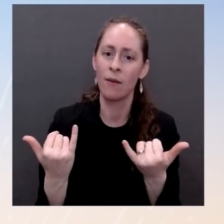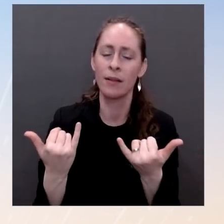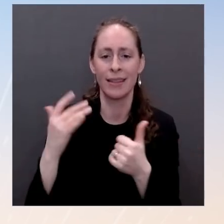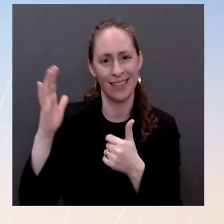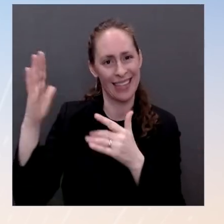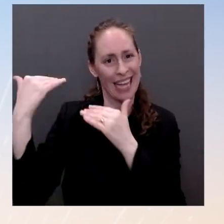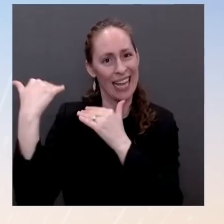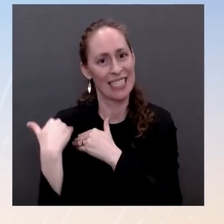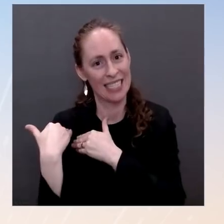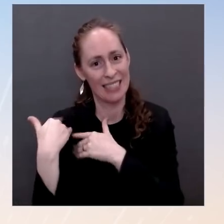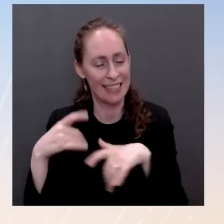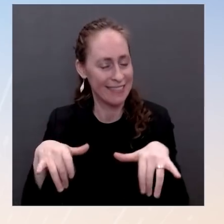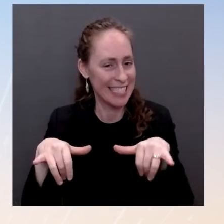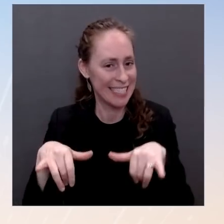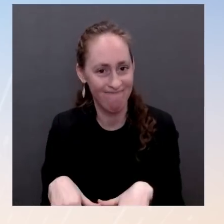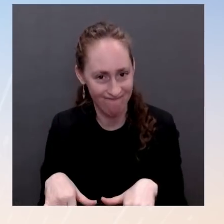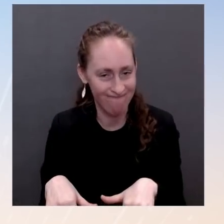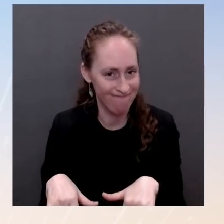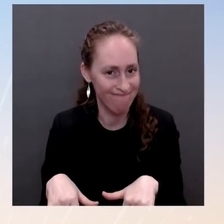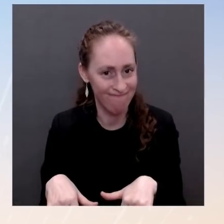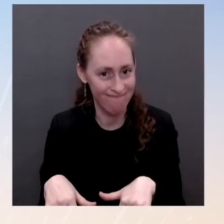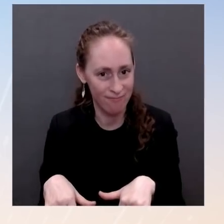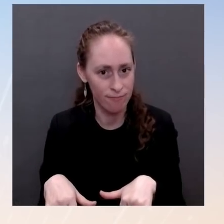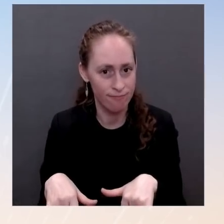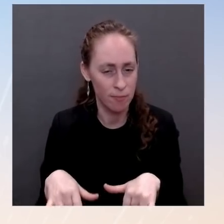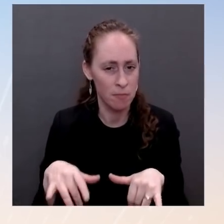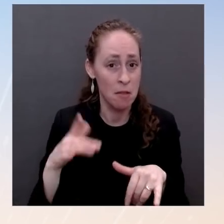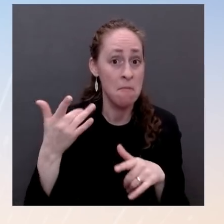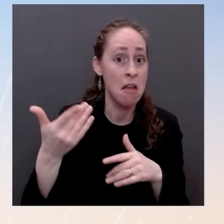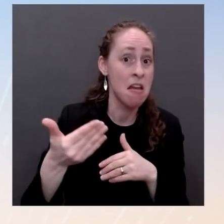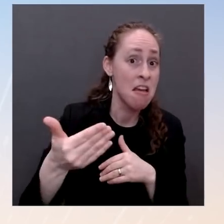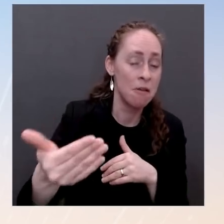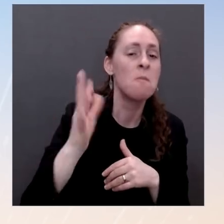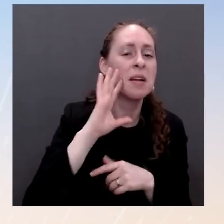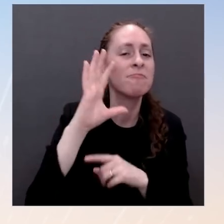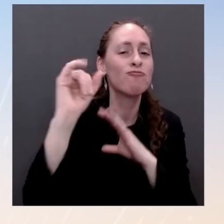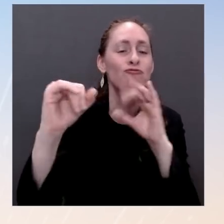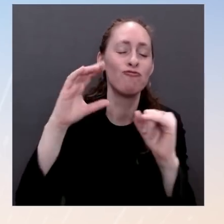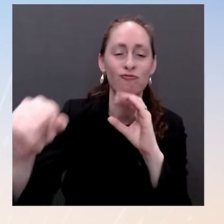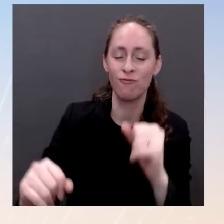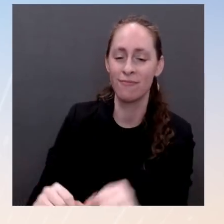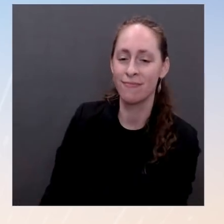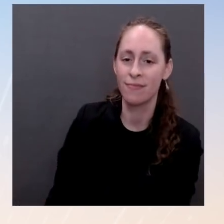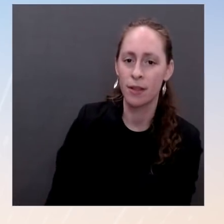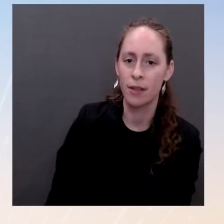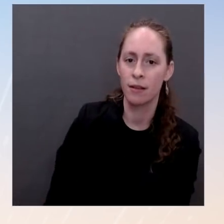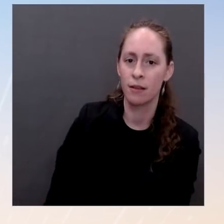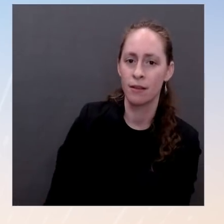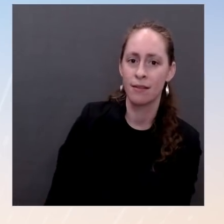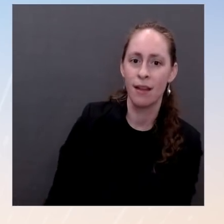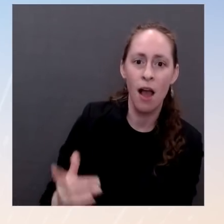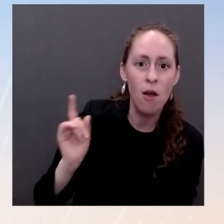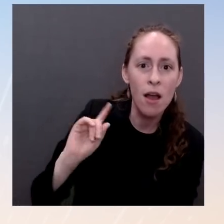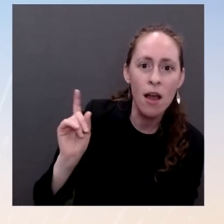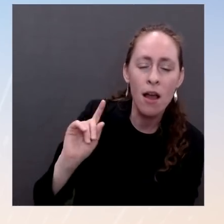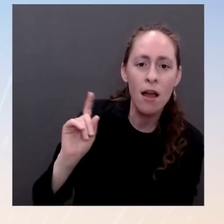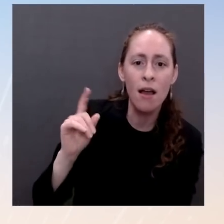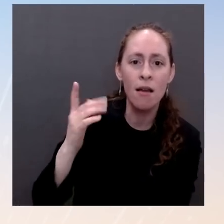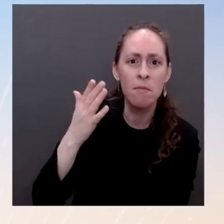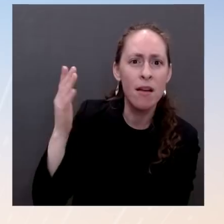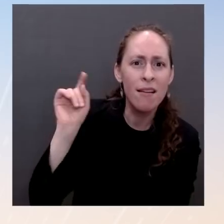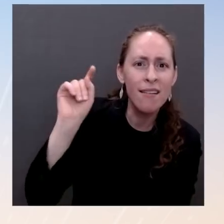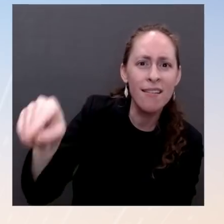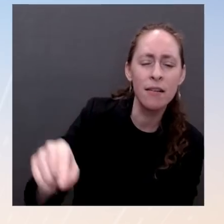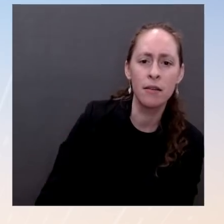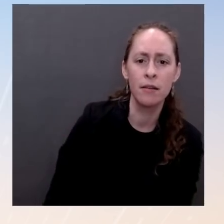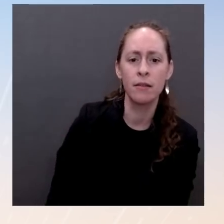coming weeks. Does he have anywhere specific that he hasn't been yet, or places that he hasn't been that he feels frequently enough that he'd really like to get